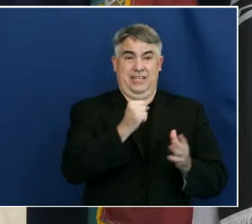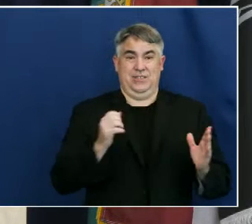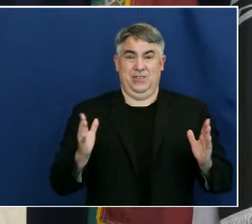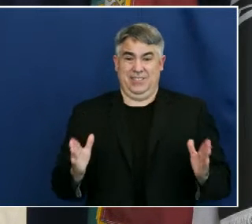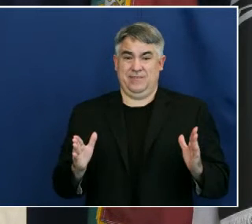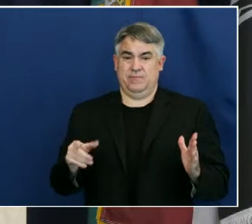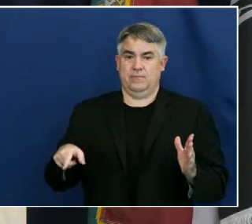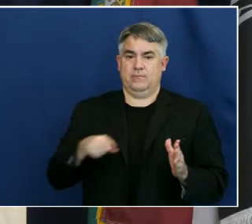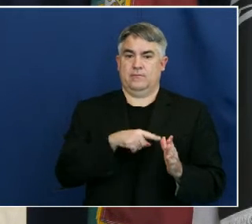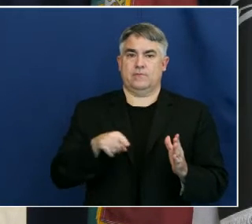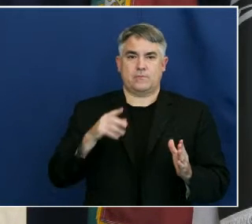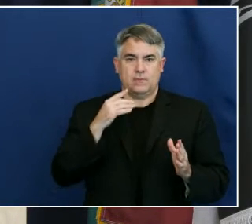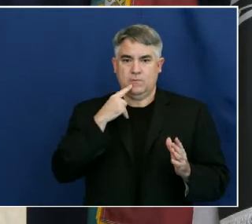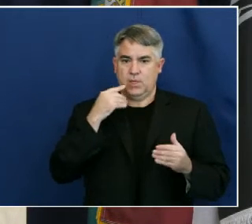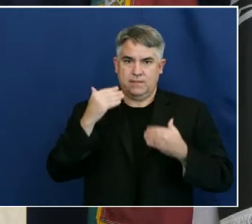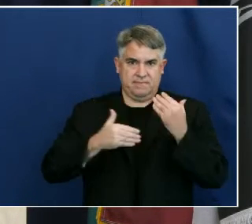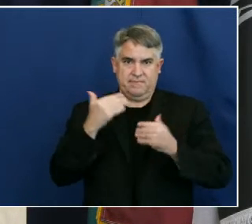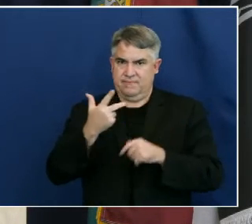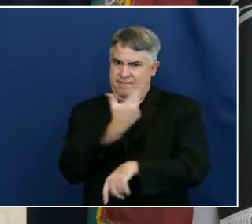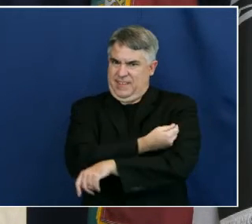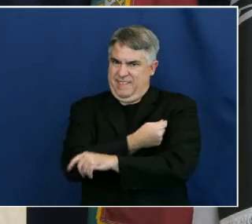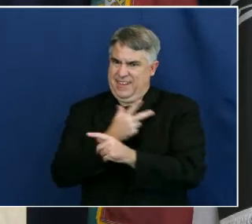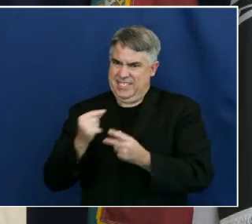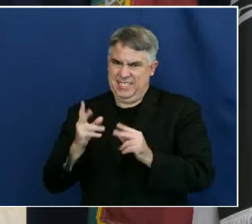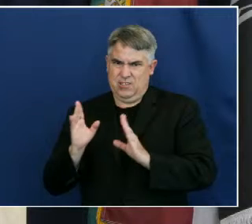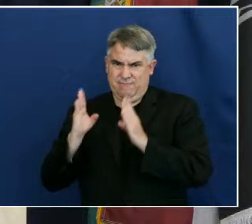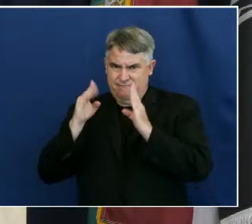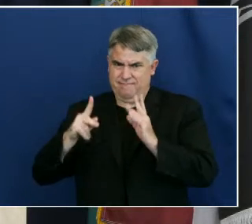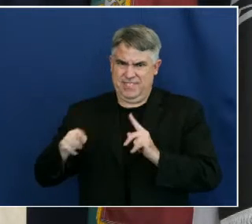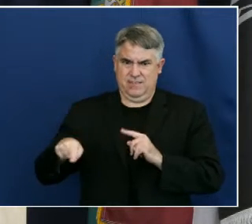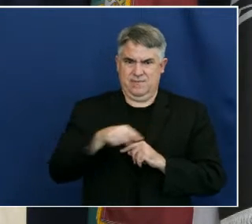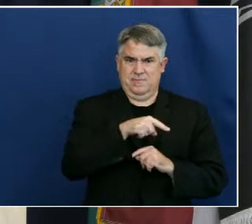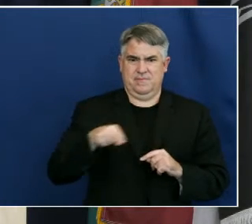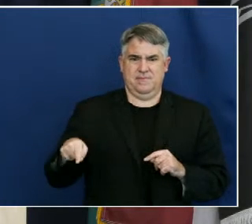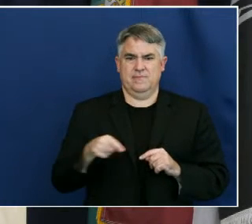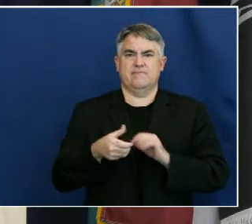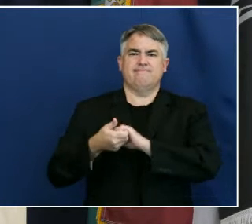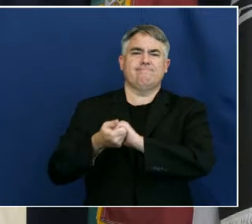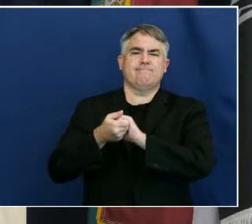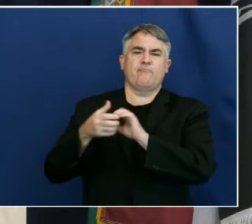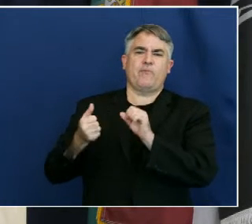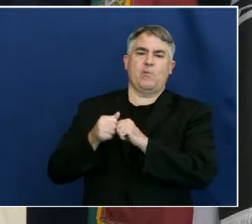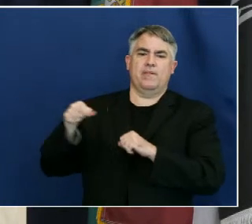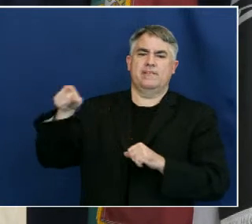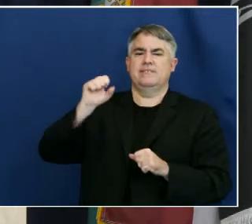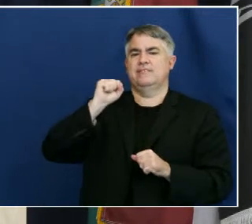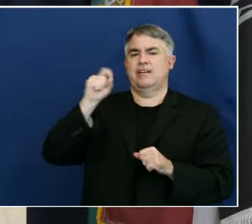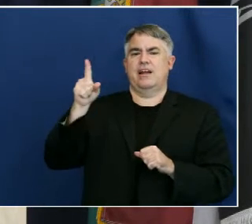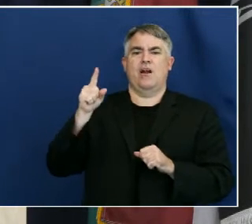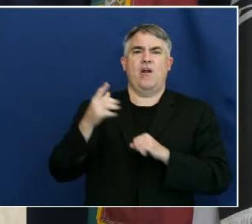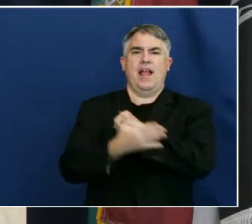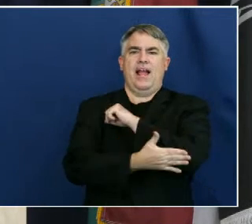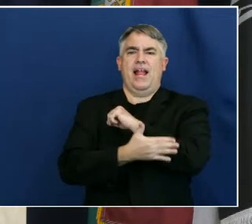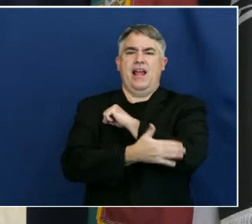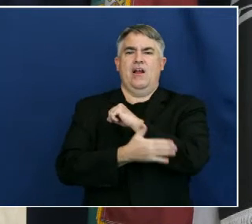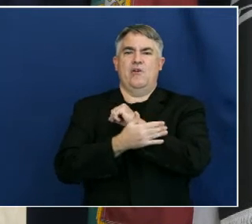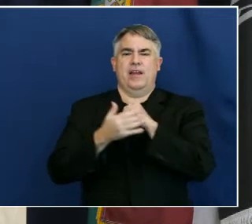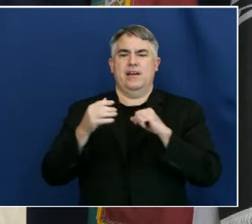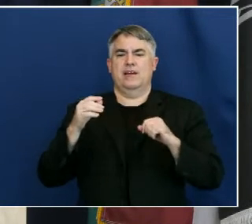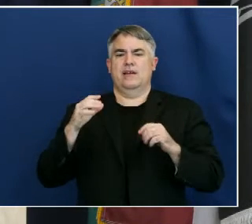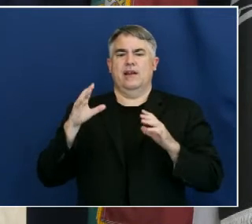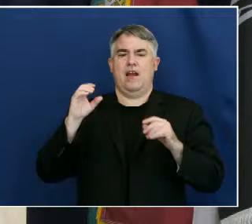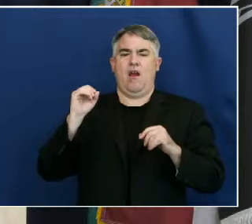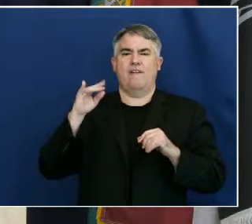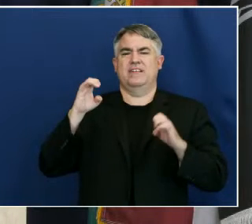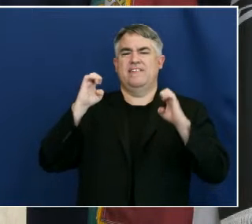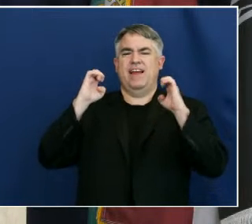can. We've been working closely with the San Diego County Office of Education, and Dr. Paul Gothold is here if anyone has questions, and we appreciate